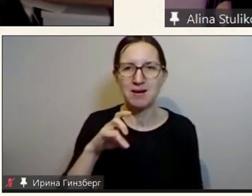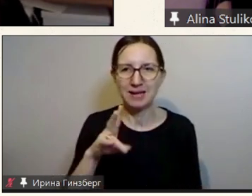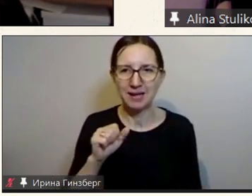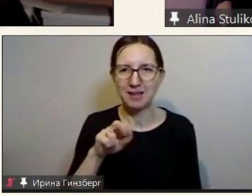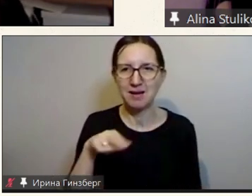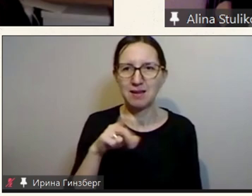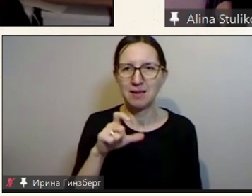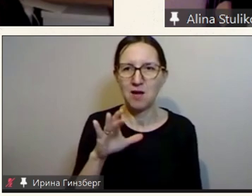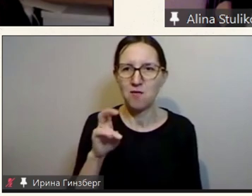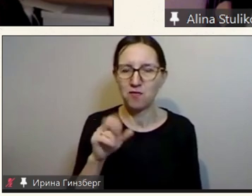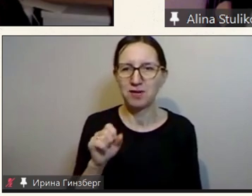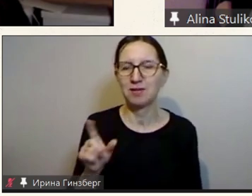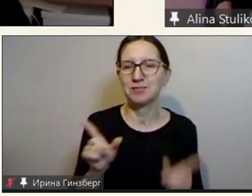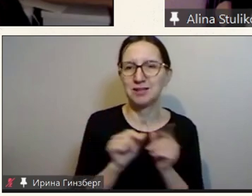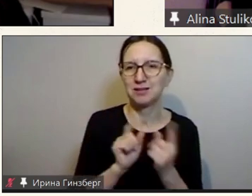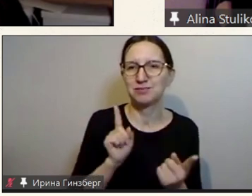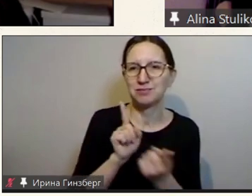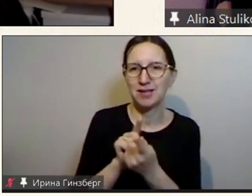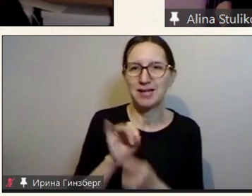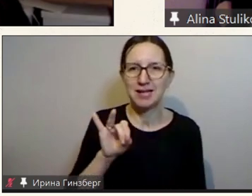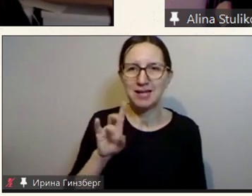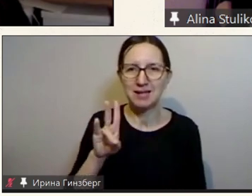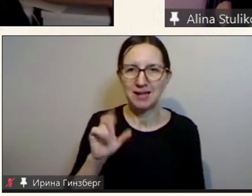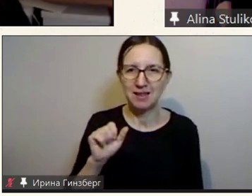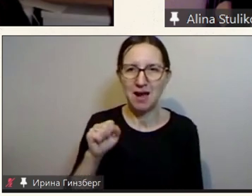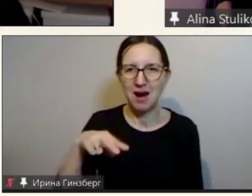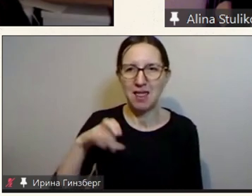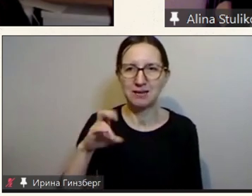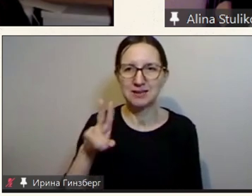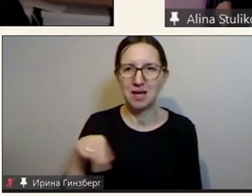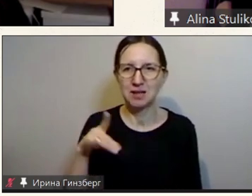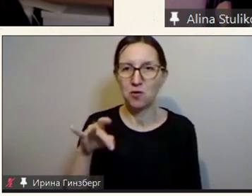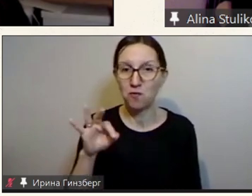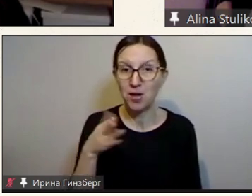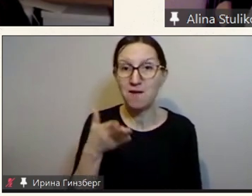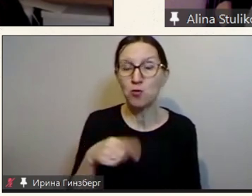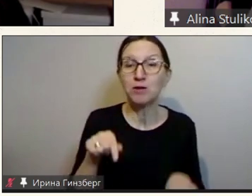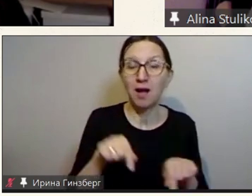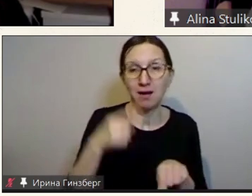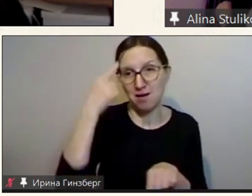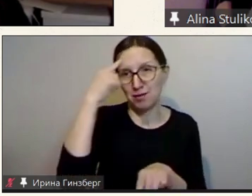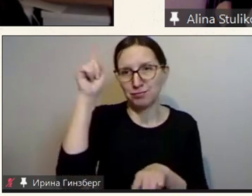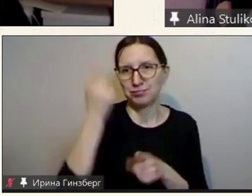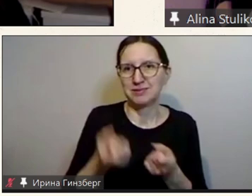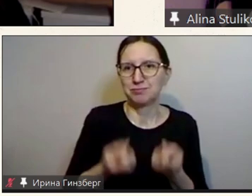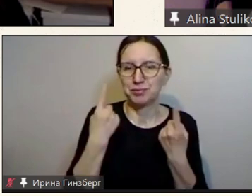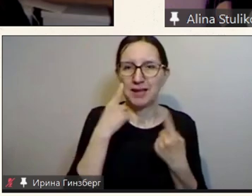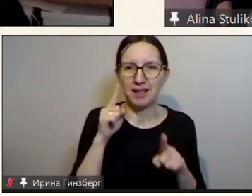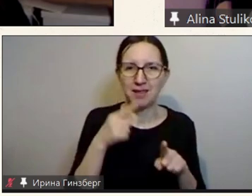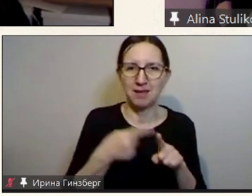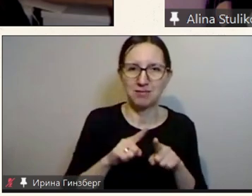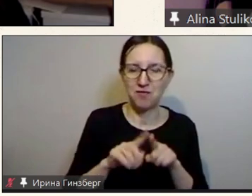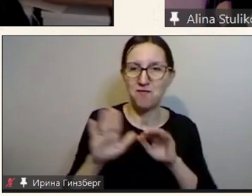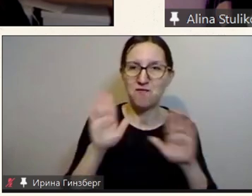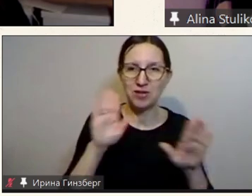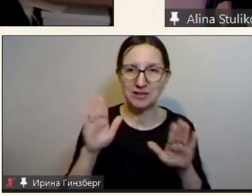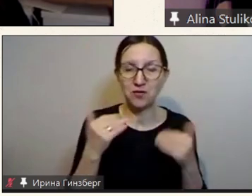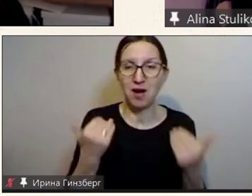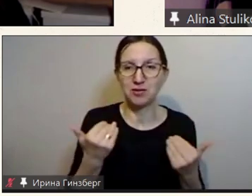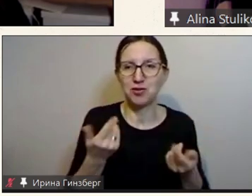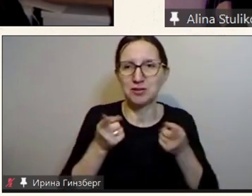Bill, came to Moscow. And that was the time when the exhibition